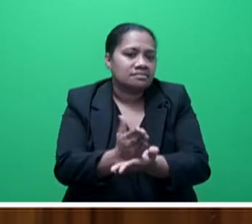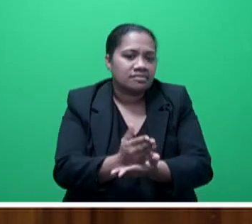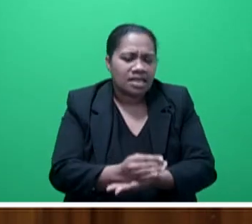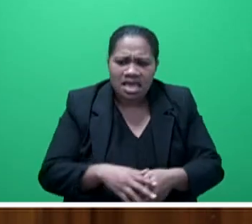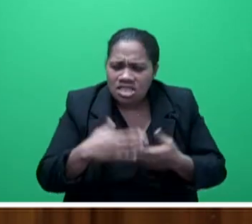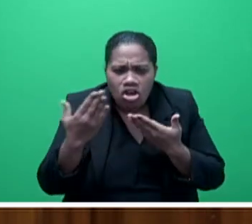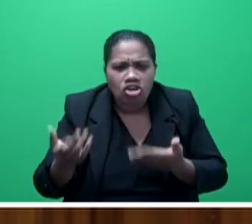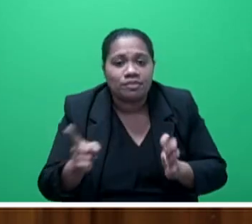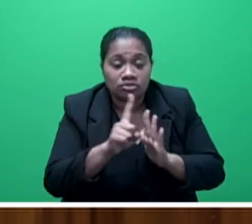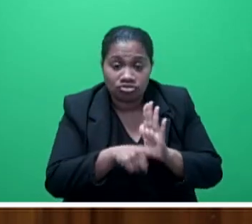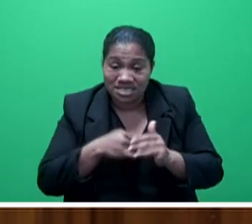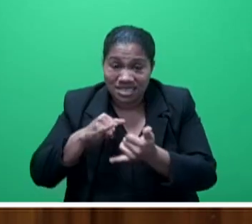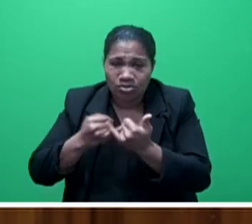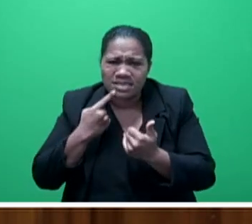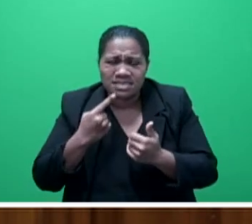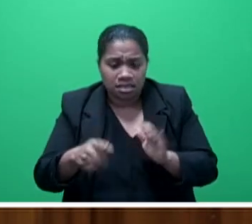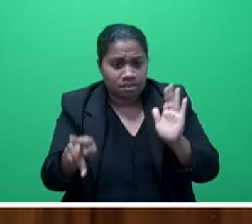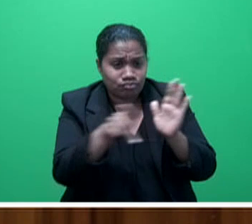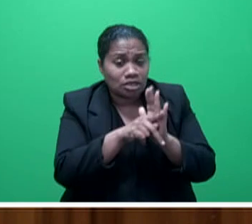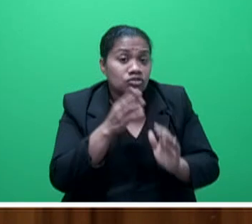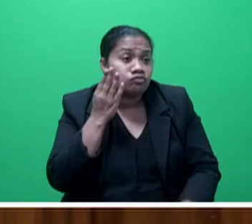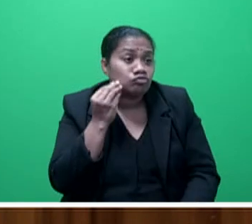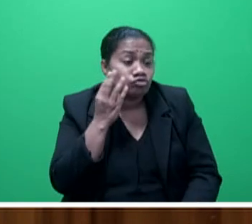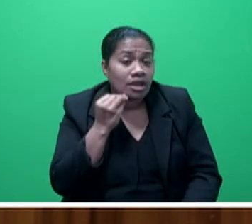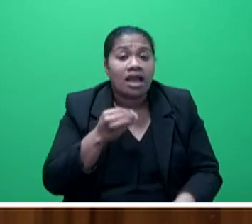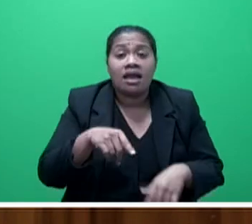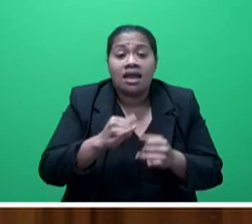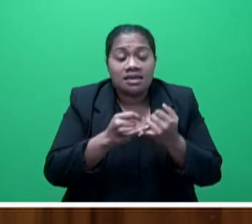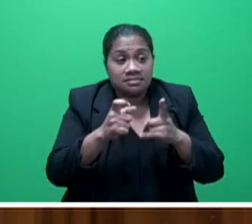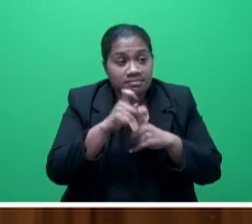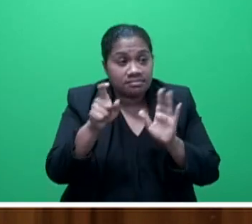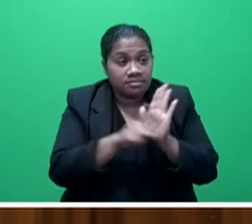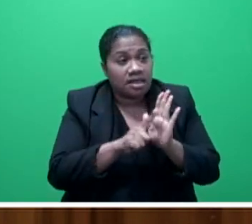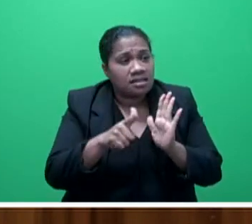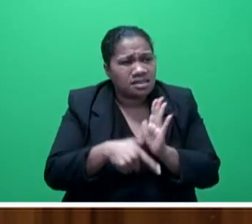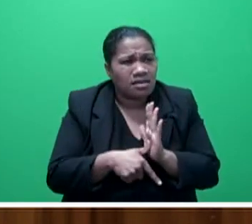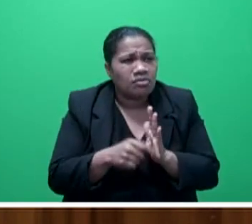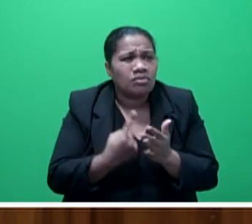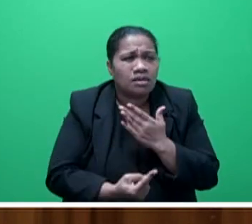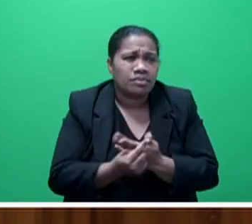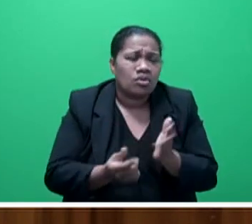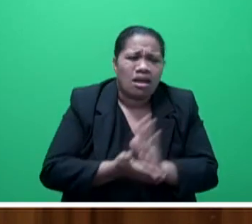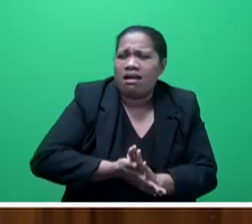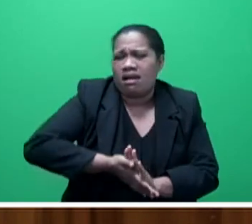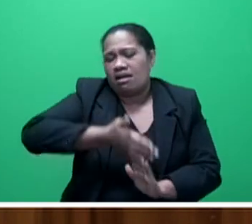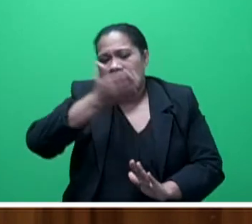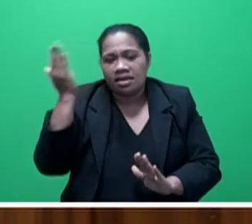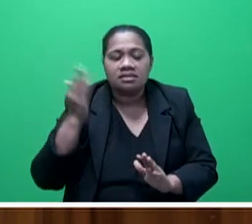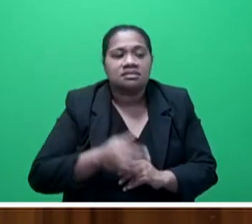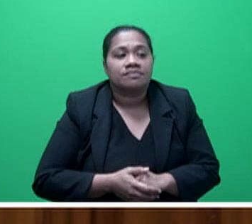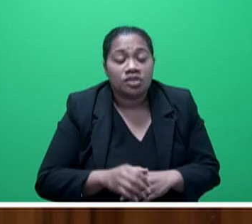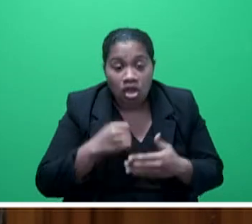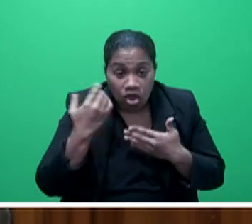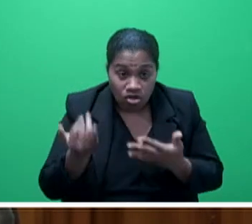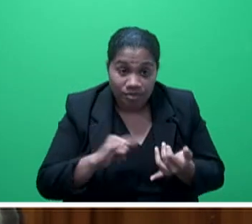he said in this House that the price of sugar during the SDL times was the highest ever. Honourable